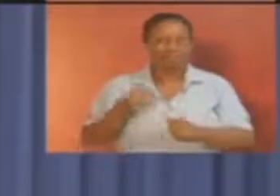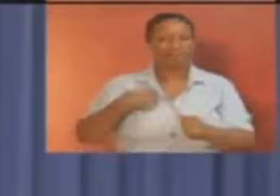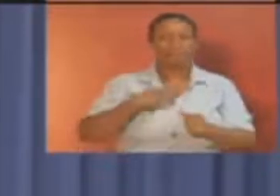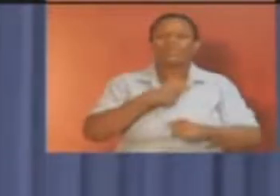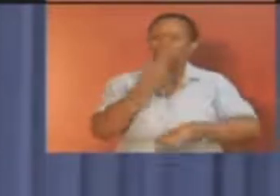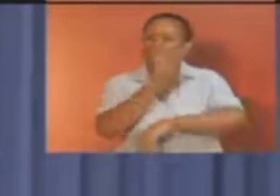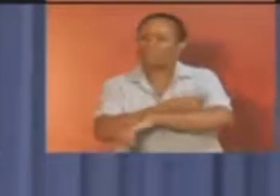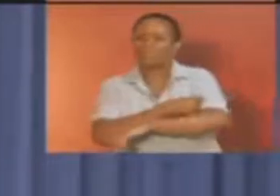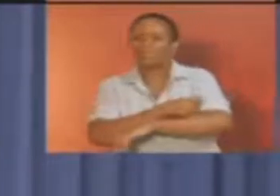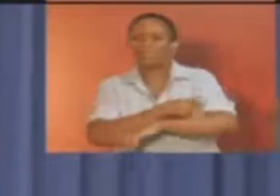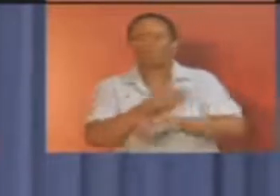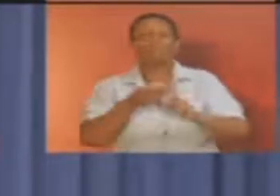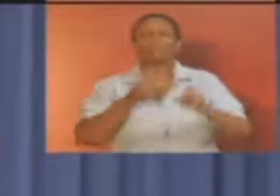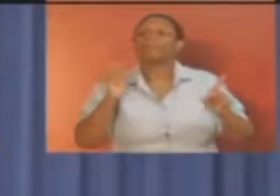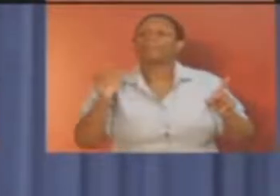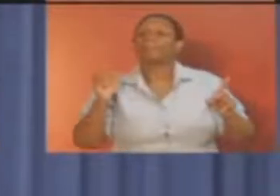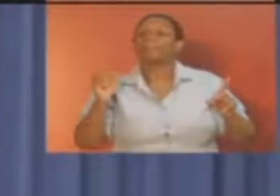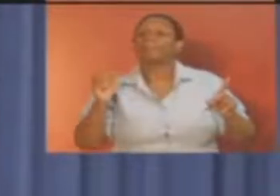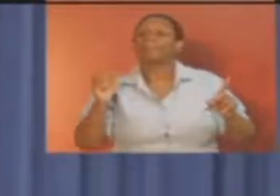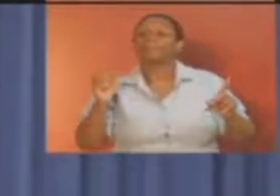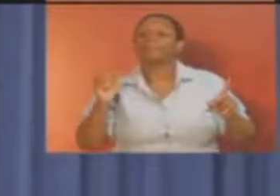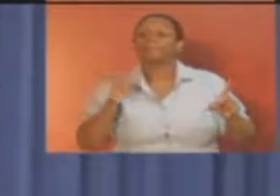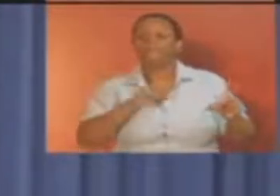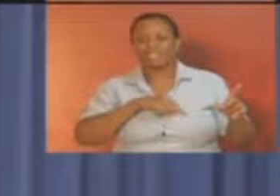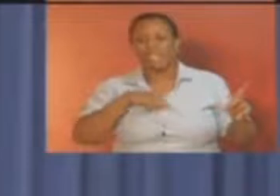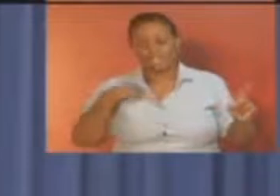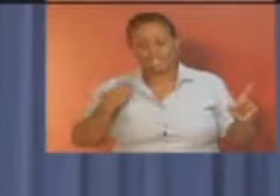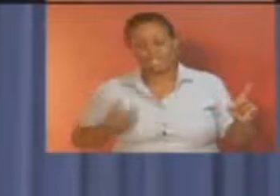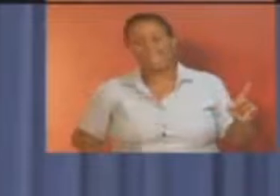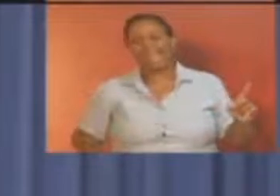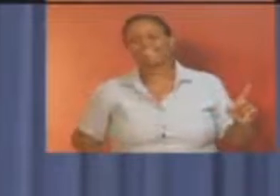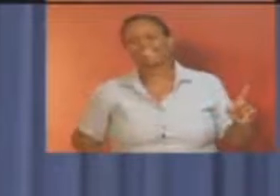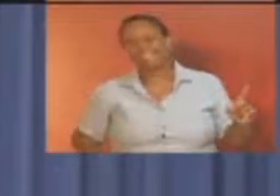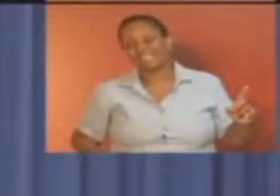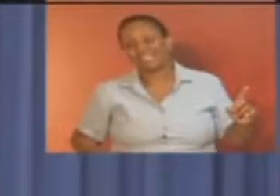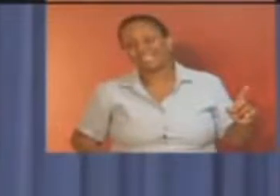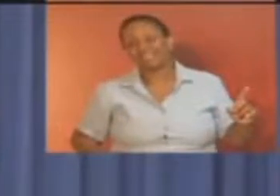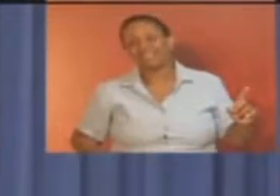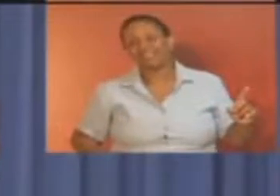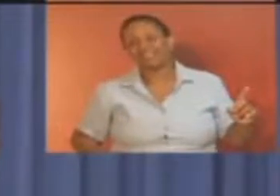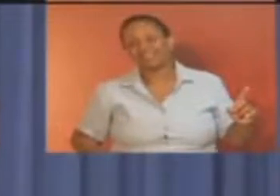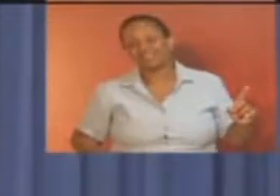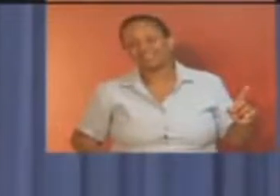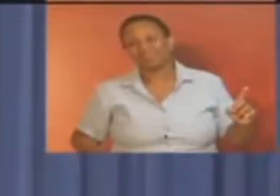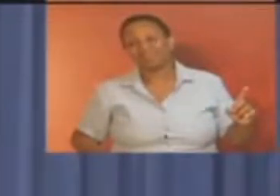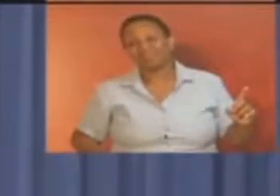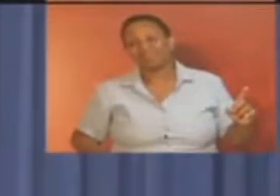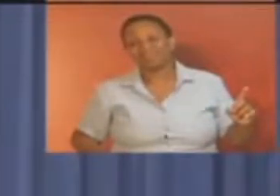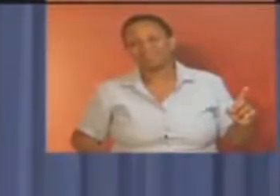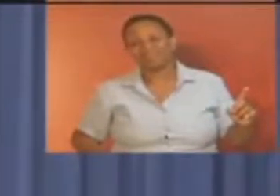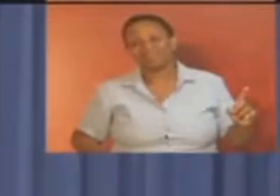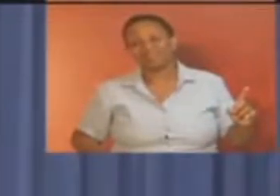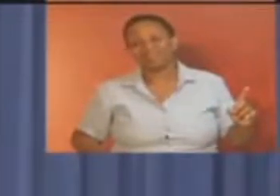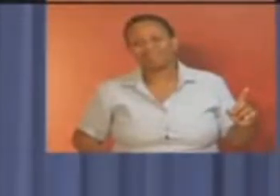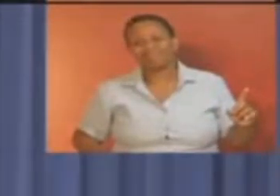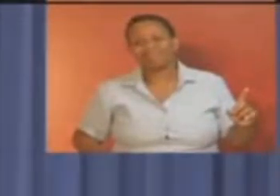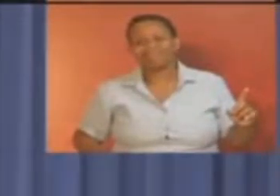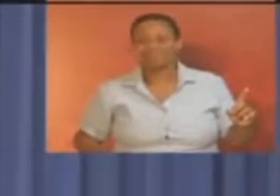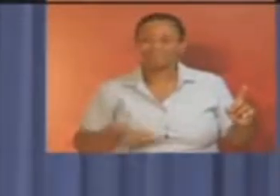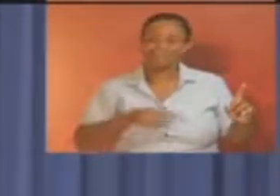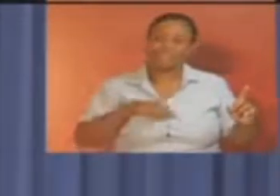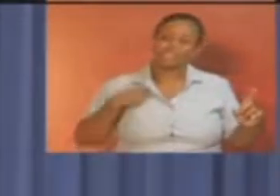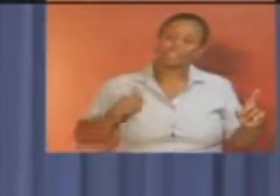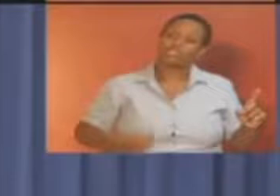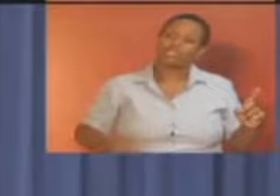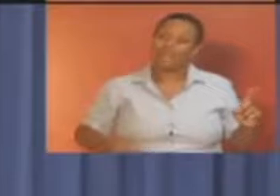because along with the Western vaccines in Europe and North America, the Chinese were also out there making vaccines. But